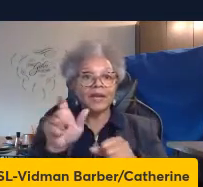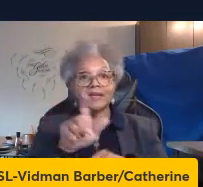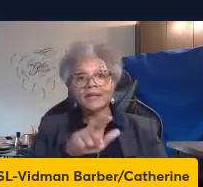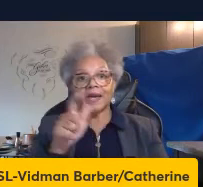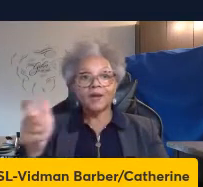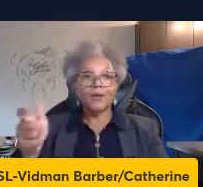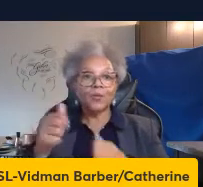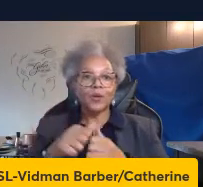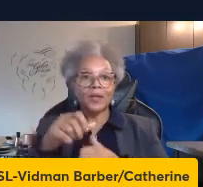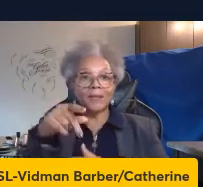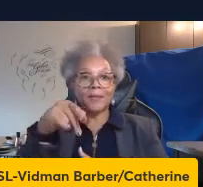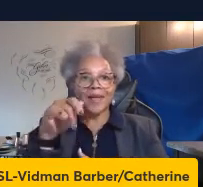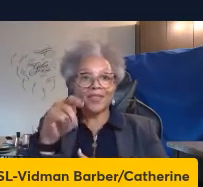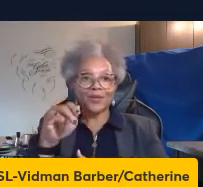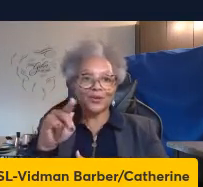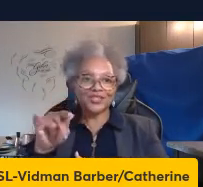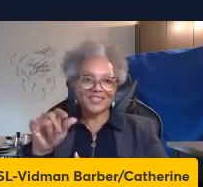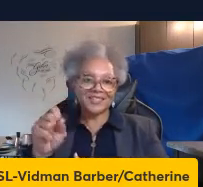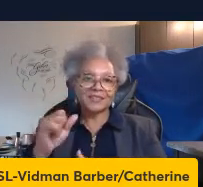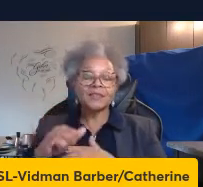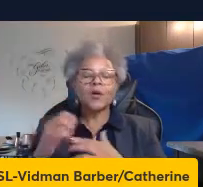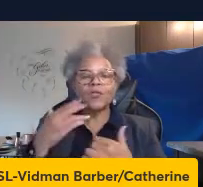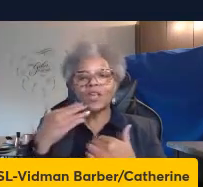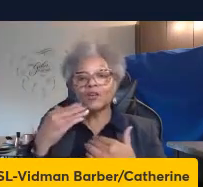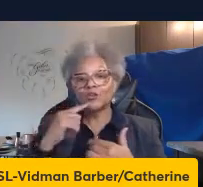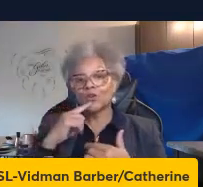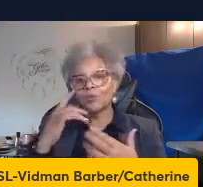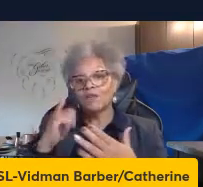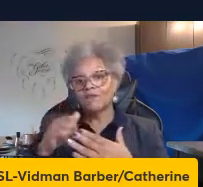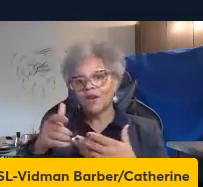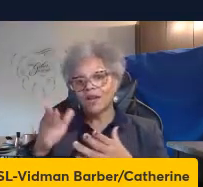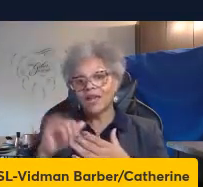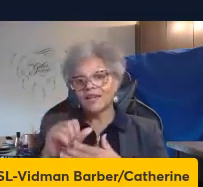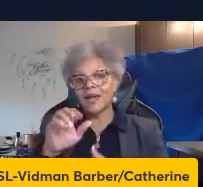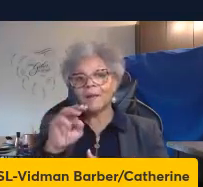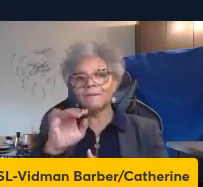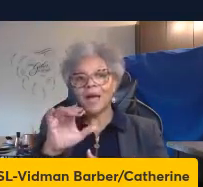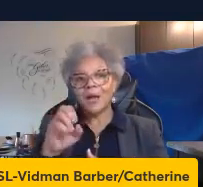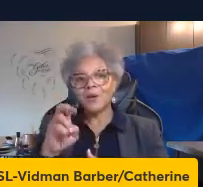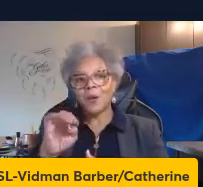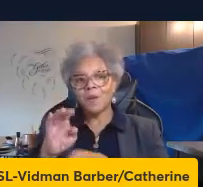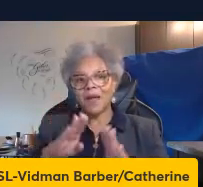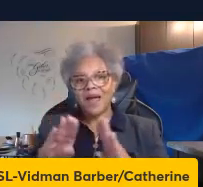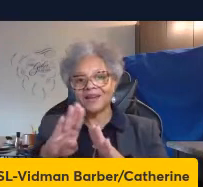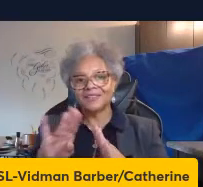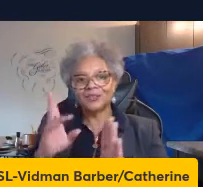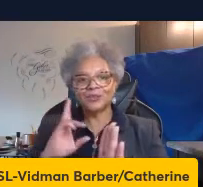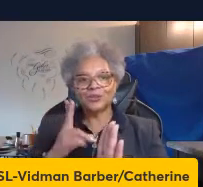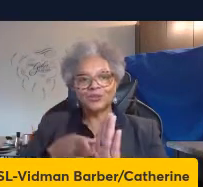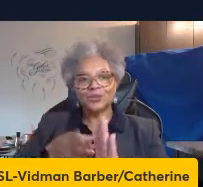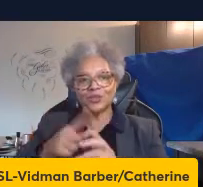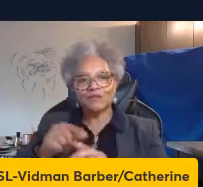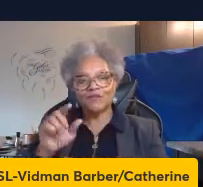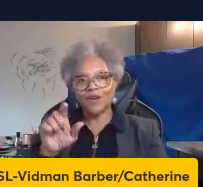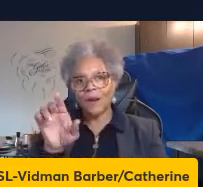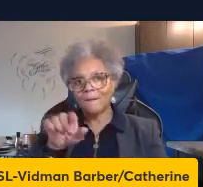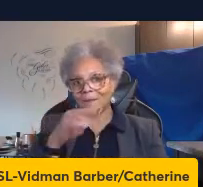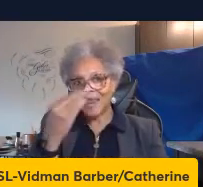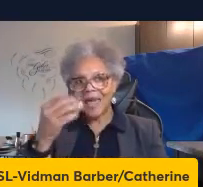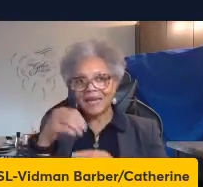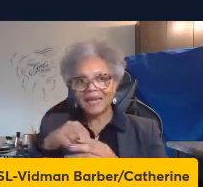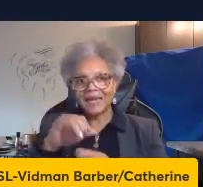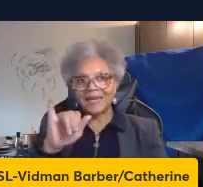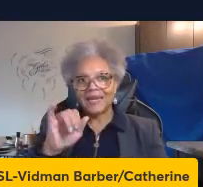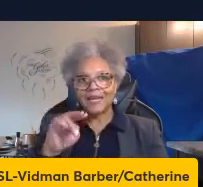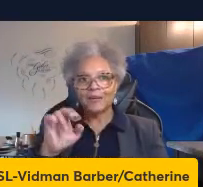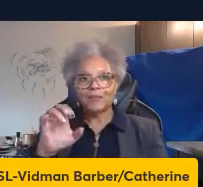pathogens. So thank you so much for allowing a microbiologist to join you all for Black and Immuno Week. But I think